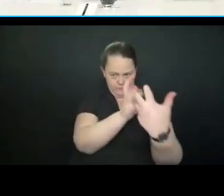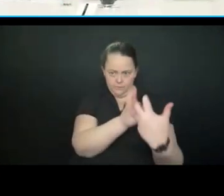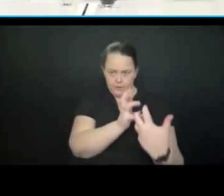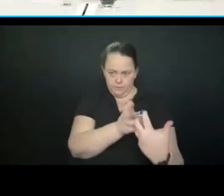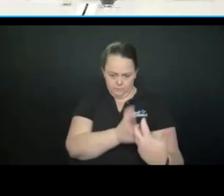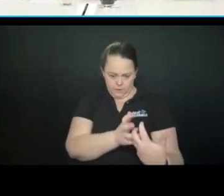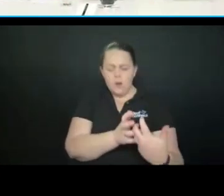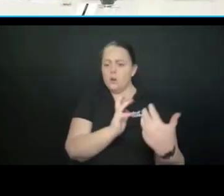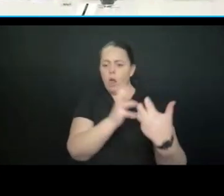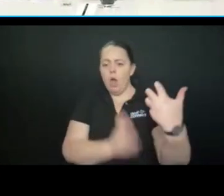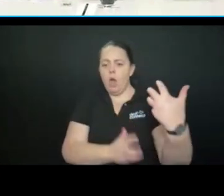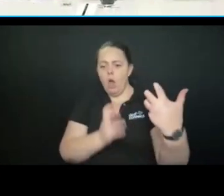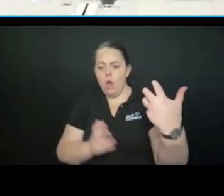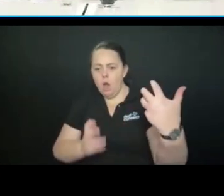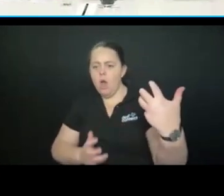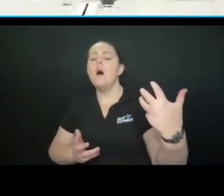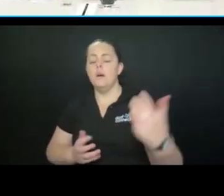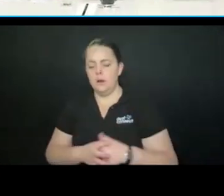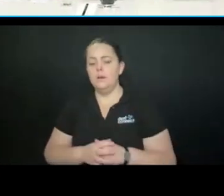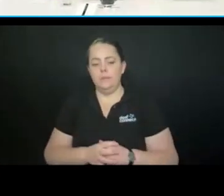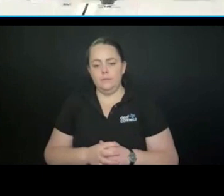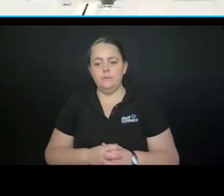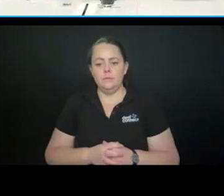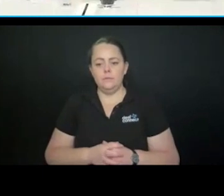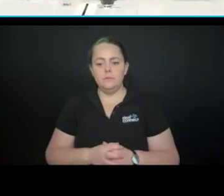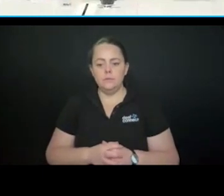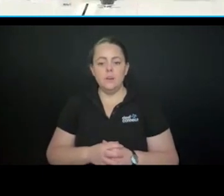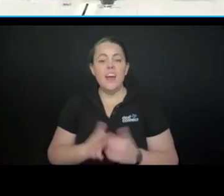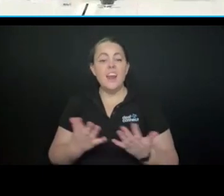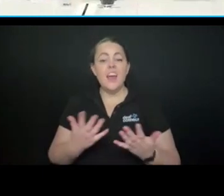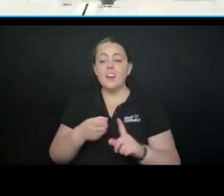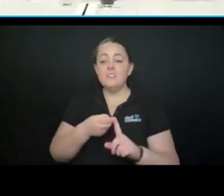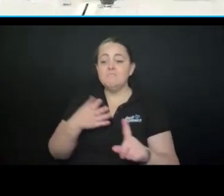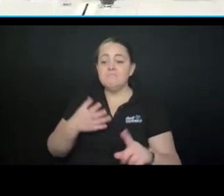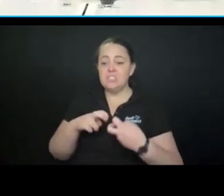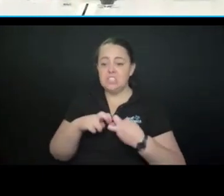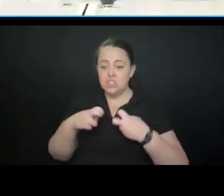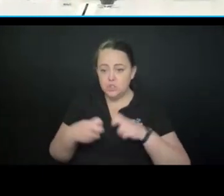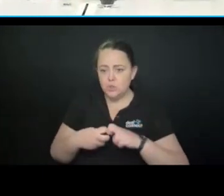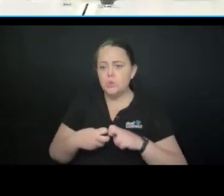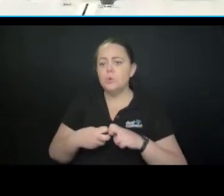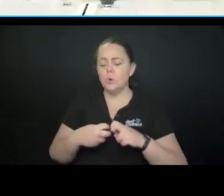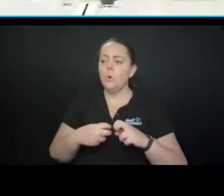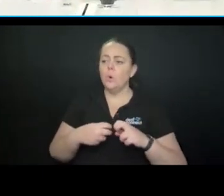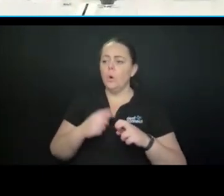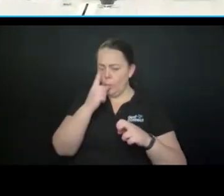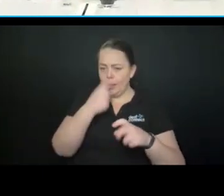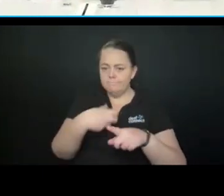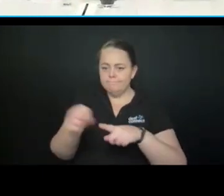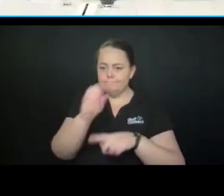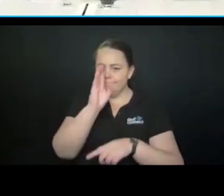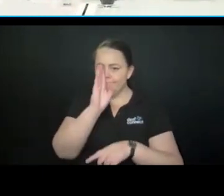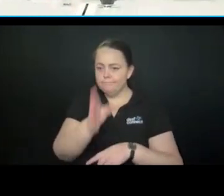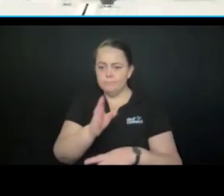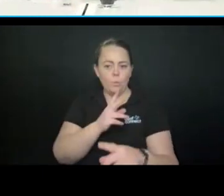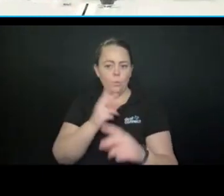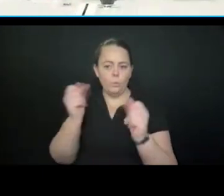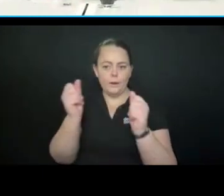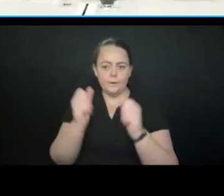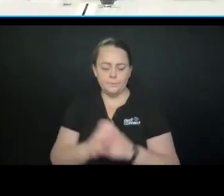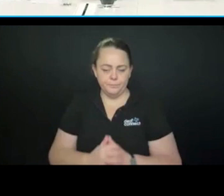issues. Happy to go in a little bit more detail if we want to. The Commission routinely